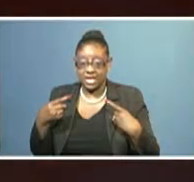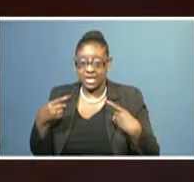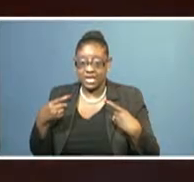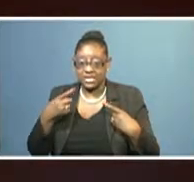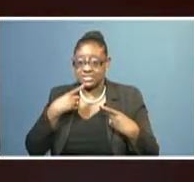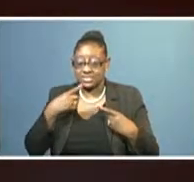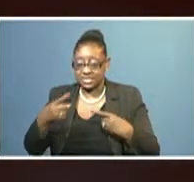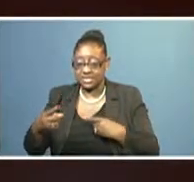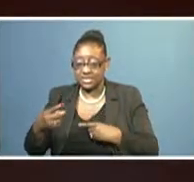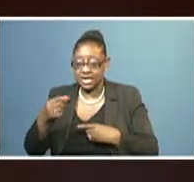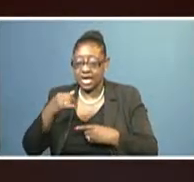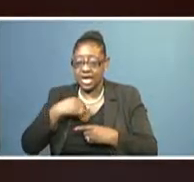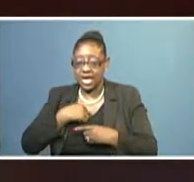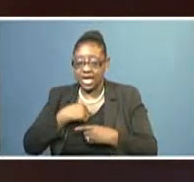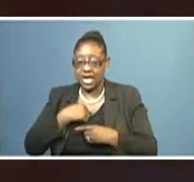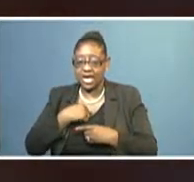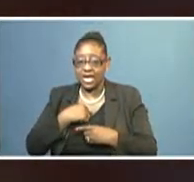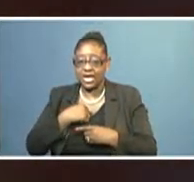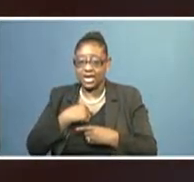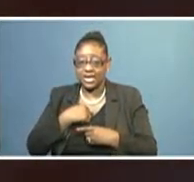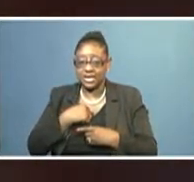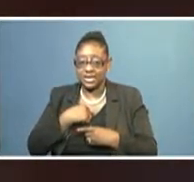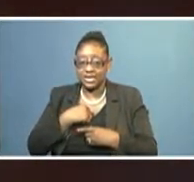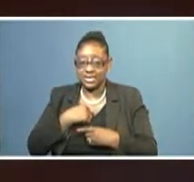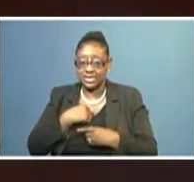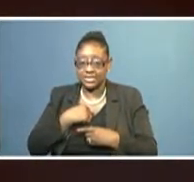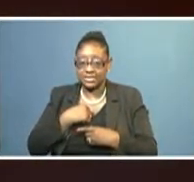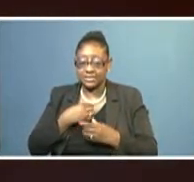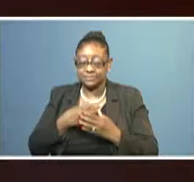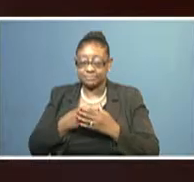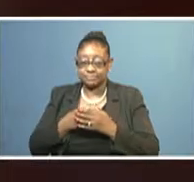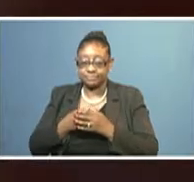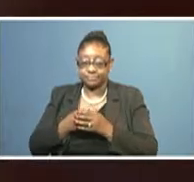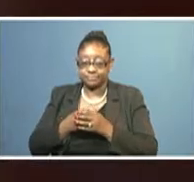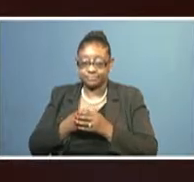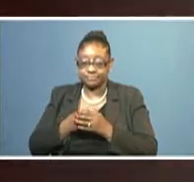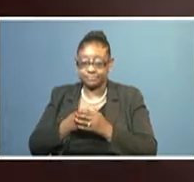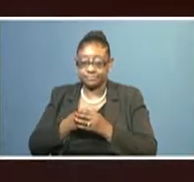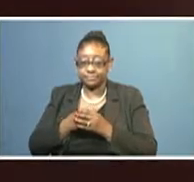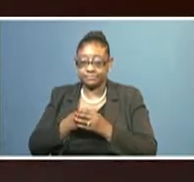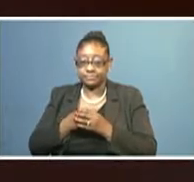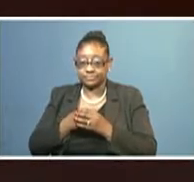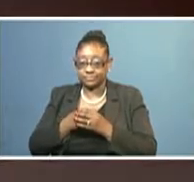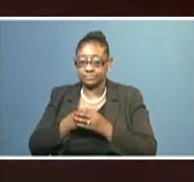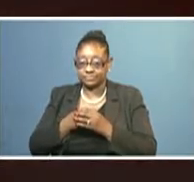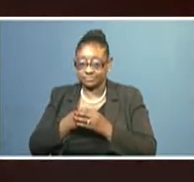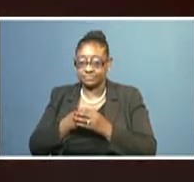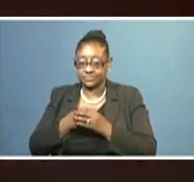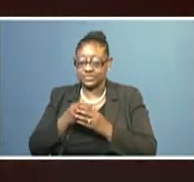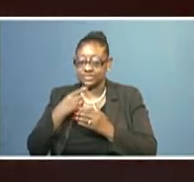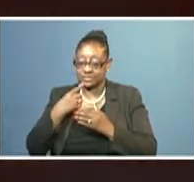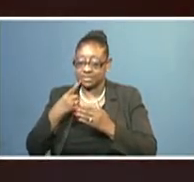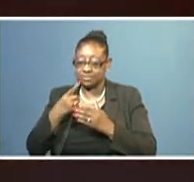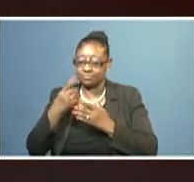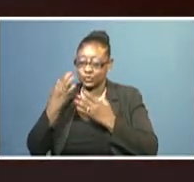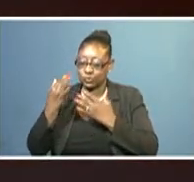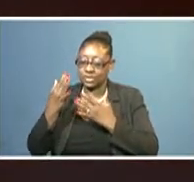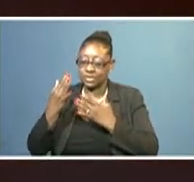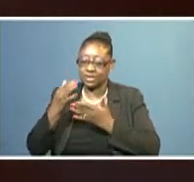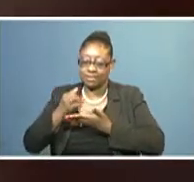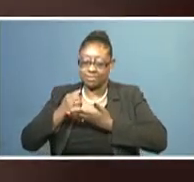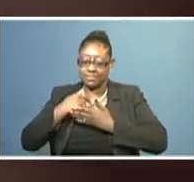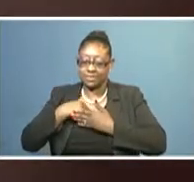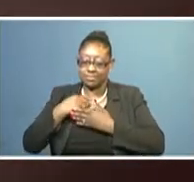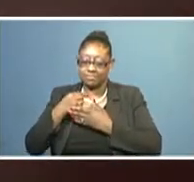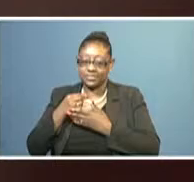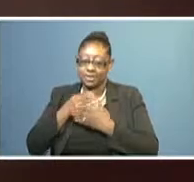had, oh Lord, yes. He all there with me, there with me, there with me, there with